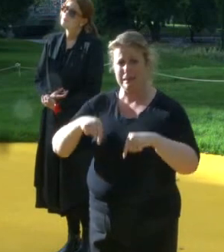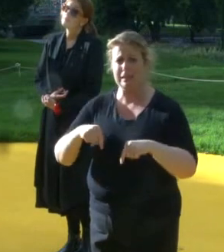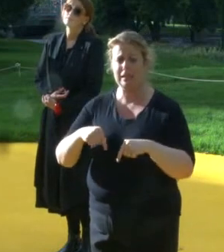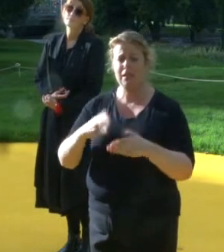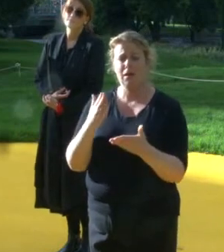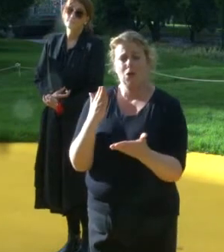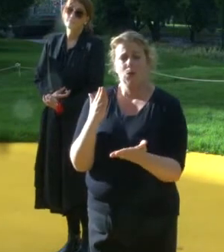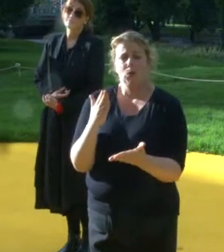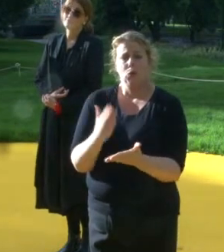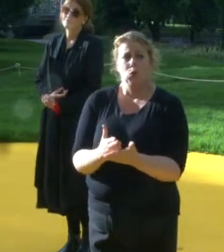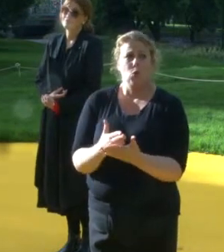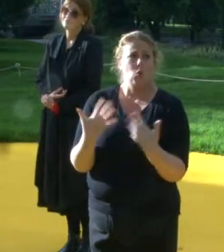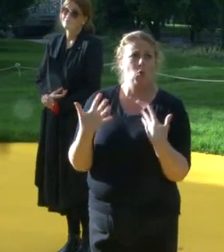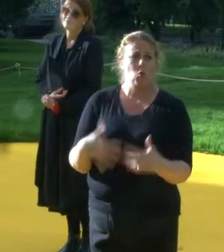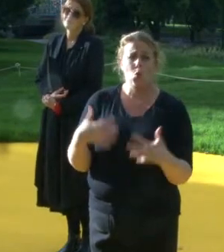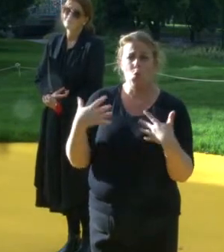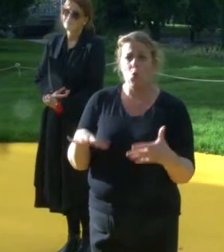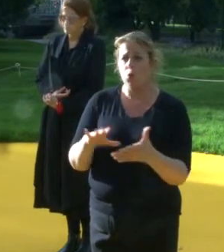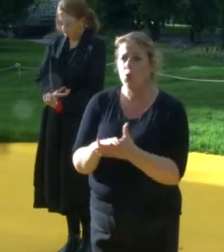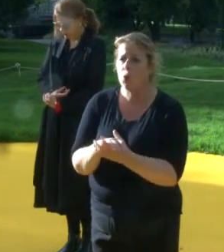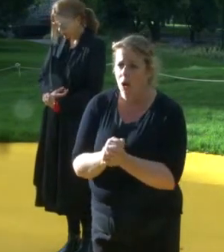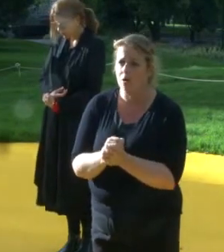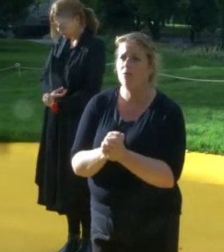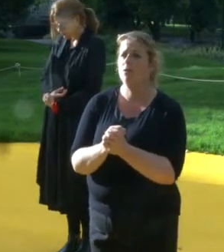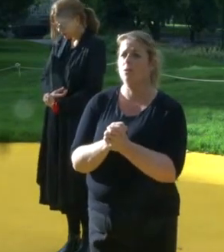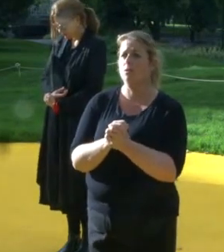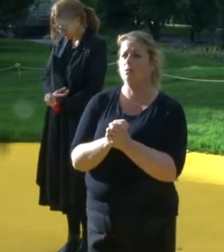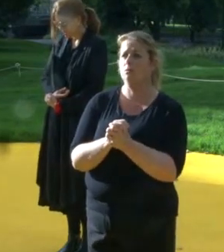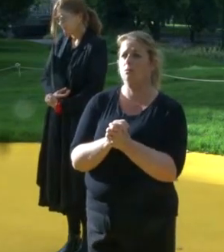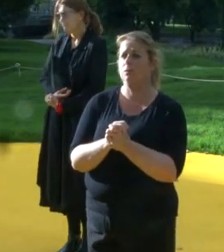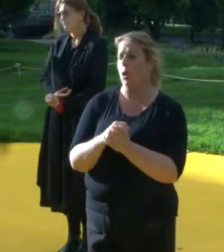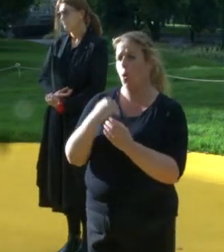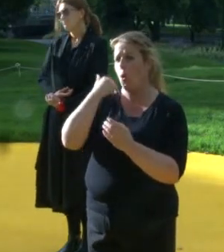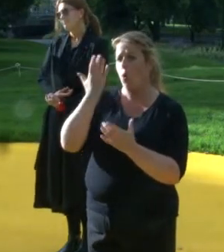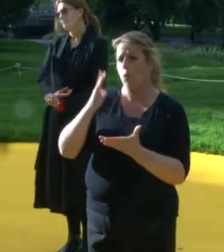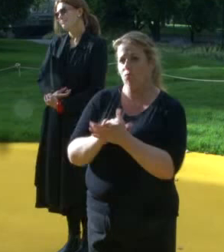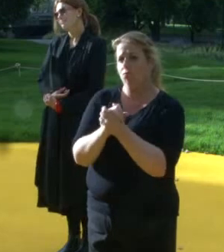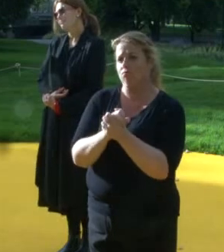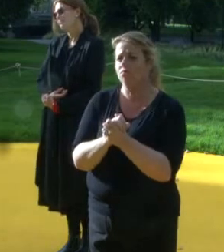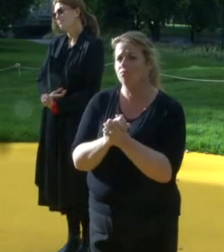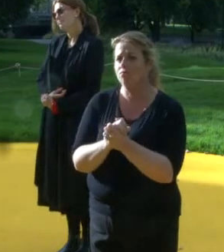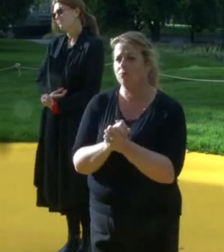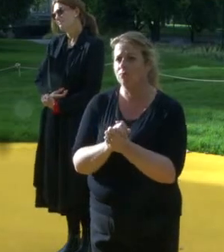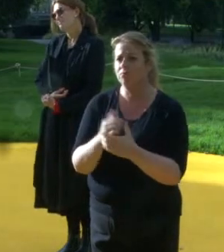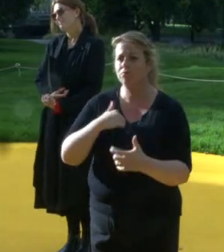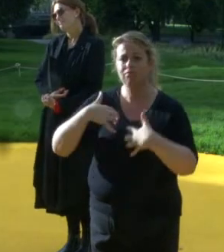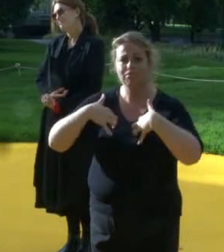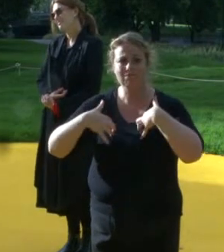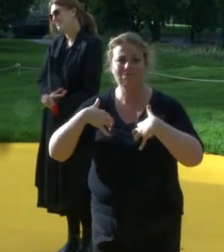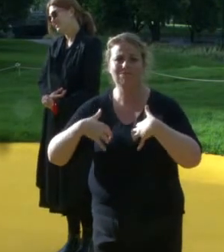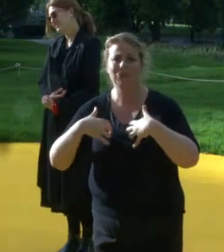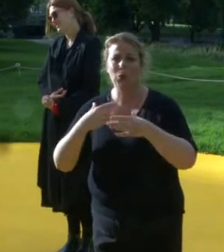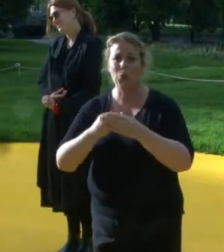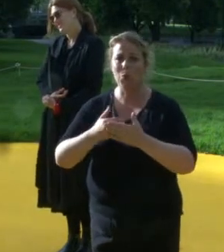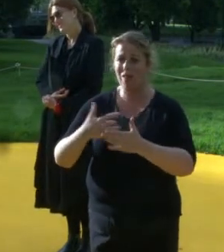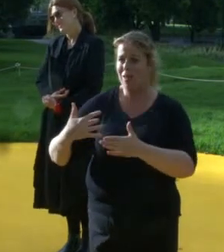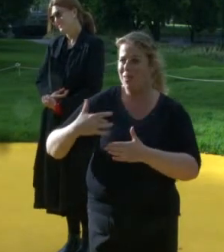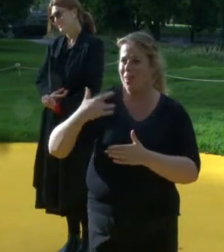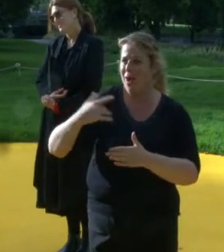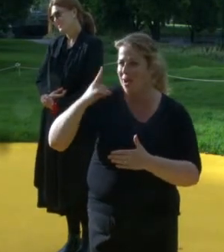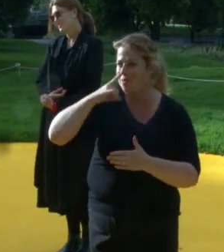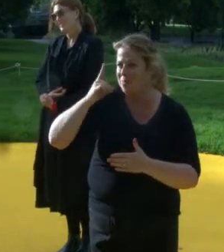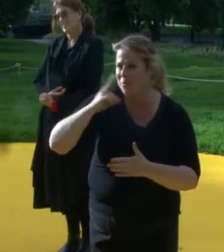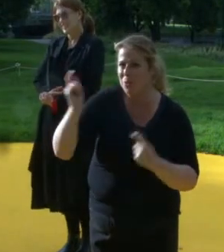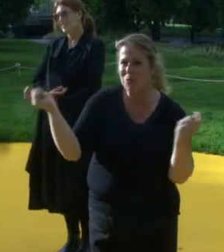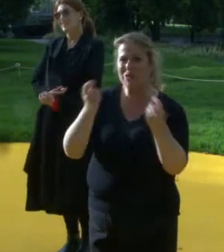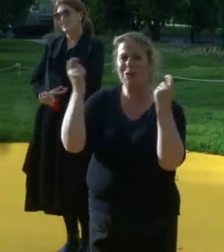so incredibly grateful for that and will always be. I'm so excited to be here with real live people